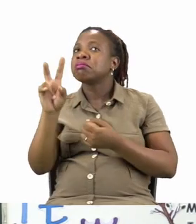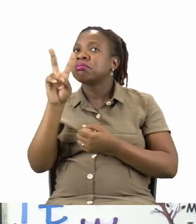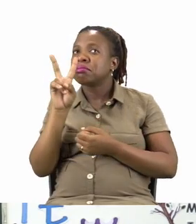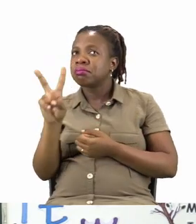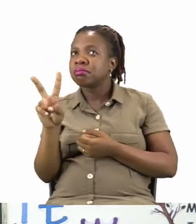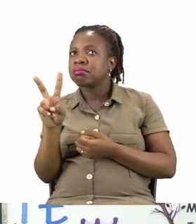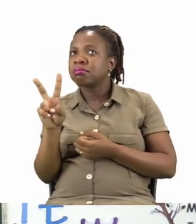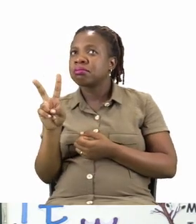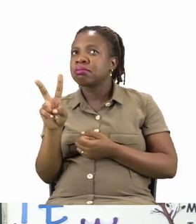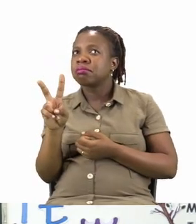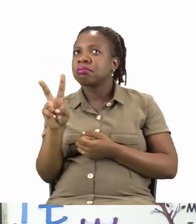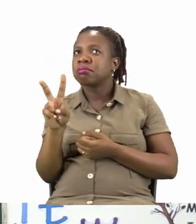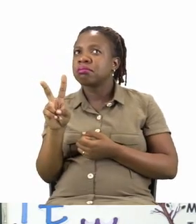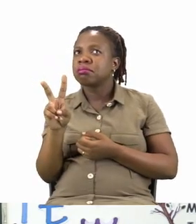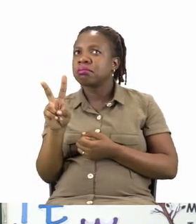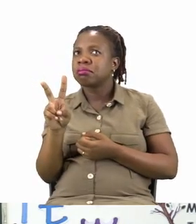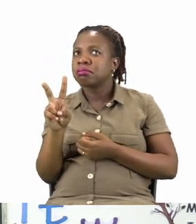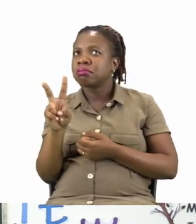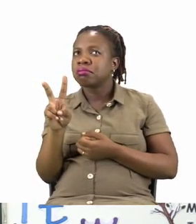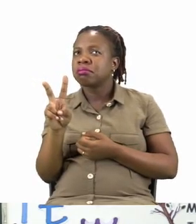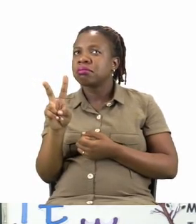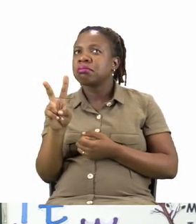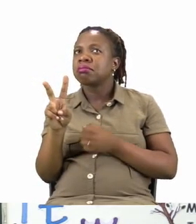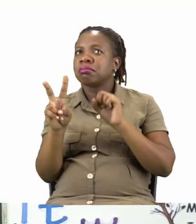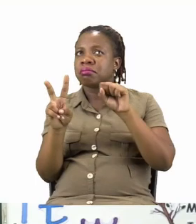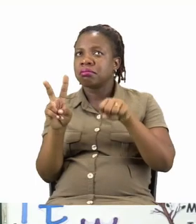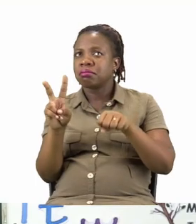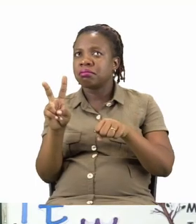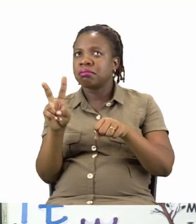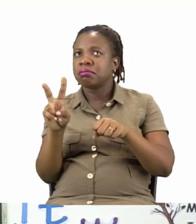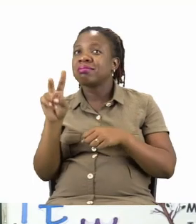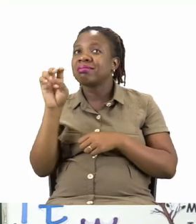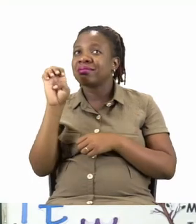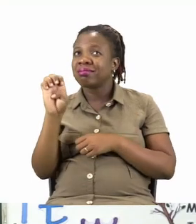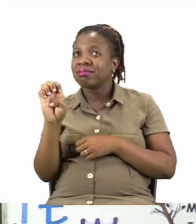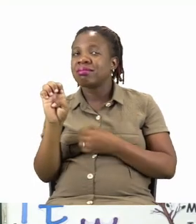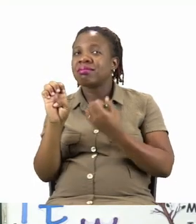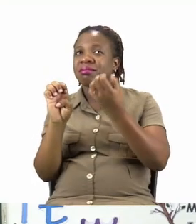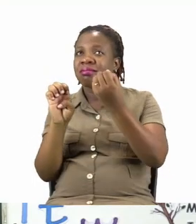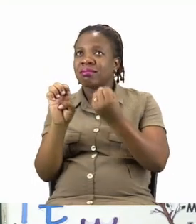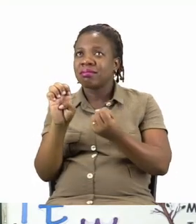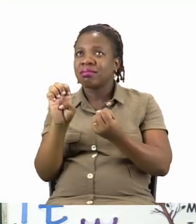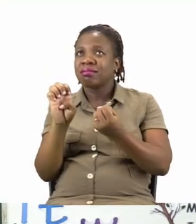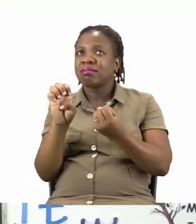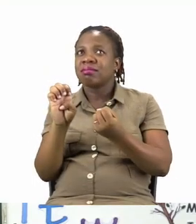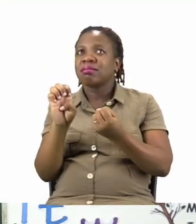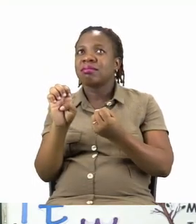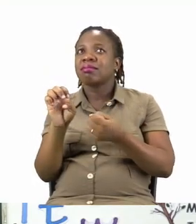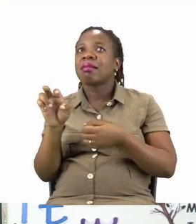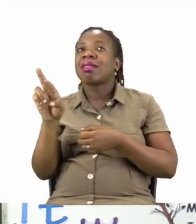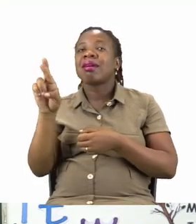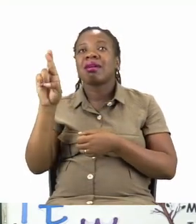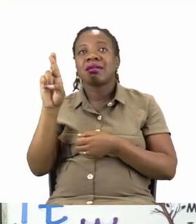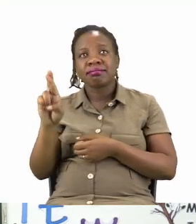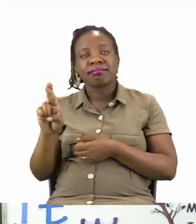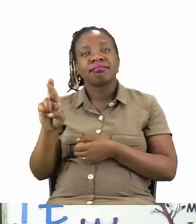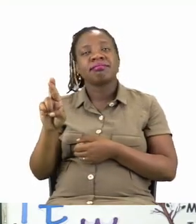V. We have a V, an E, and